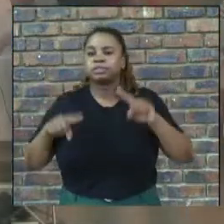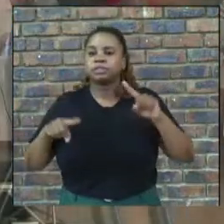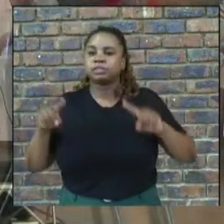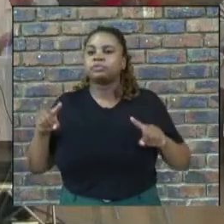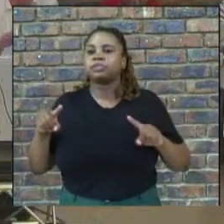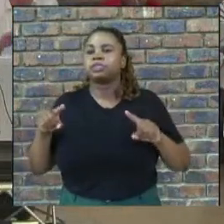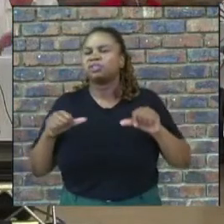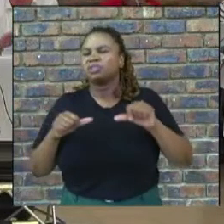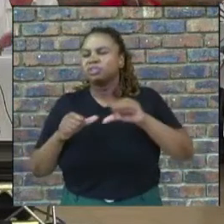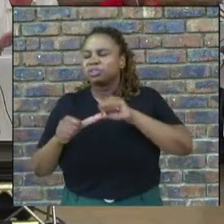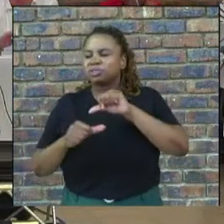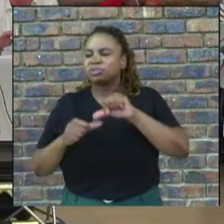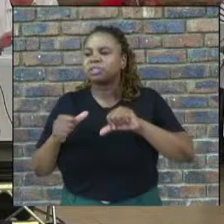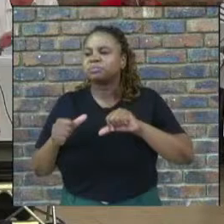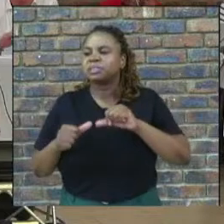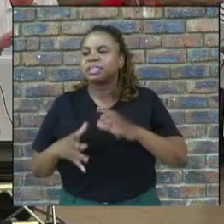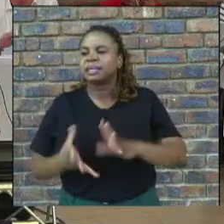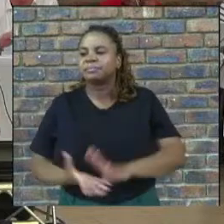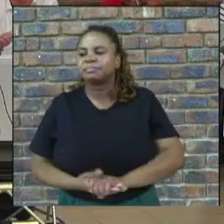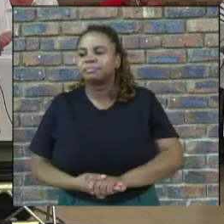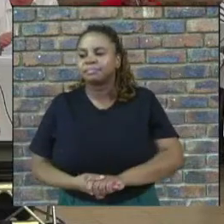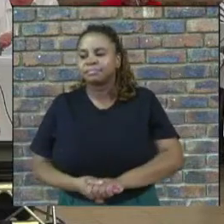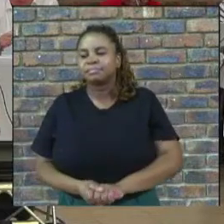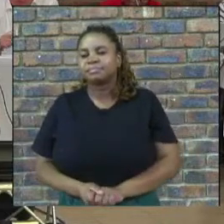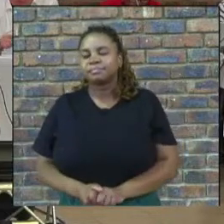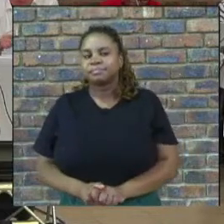you very much, madam.